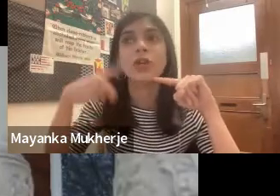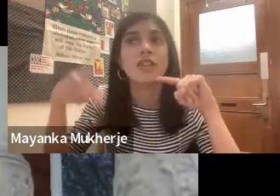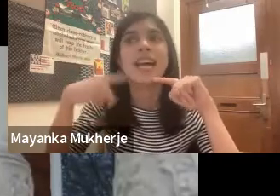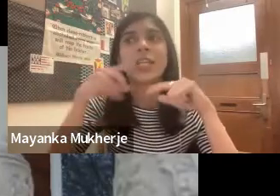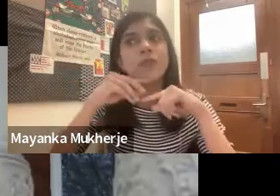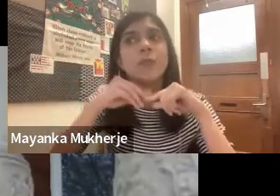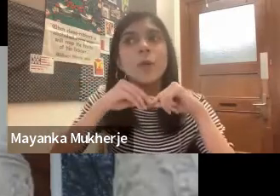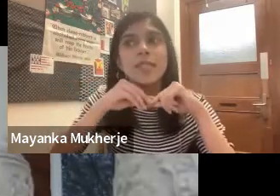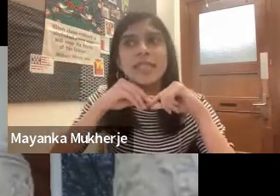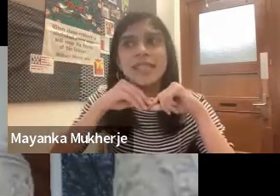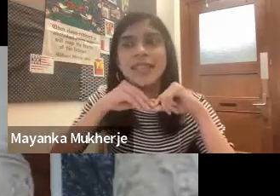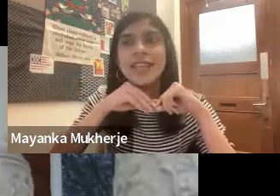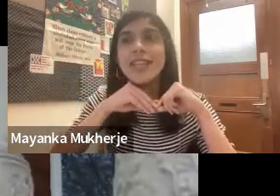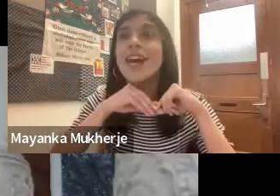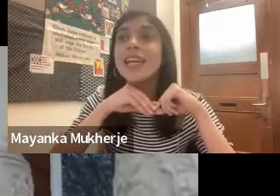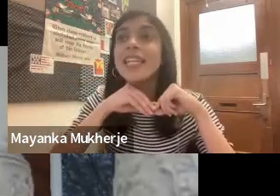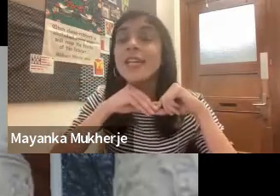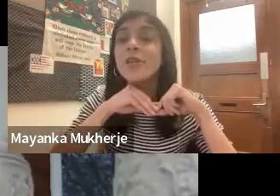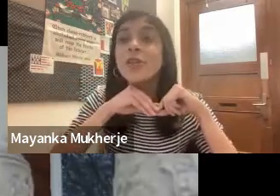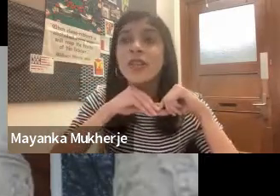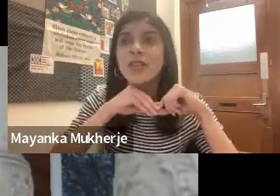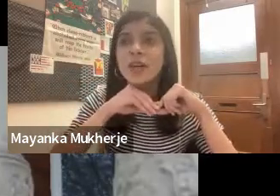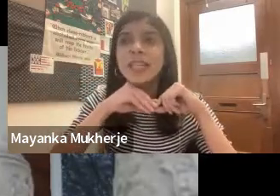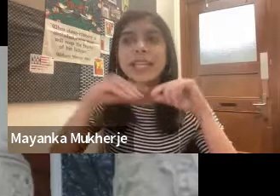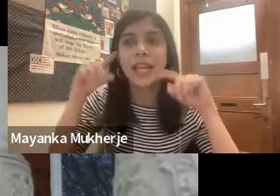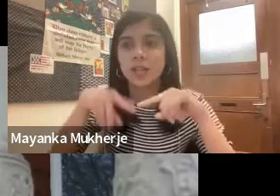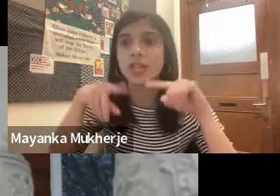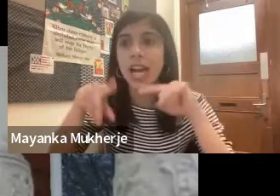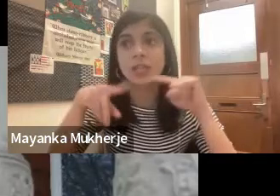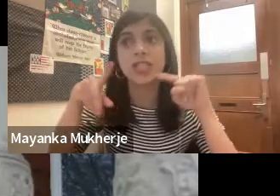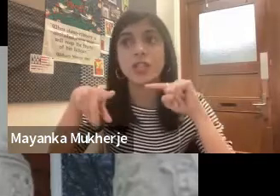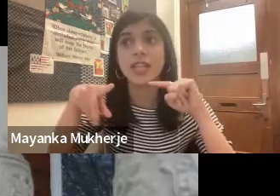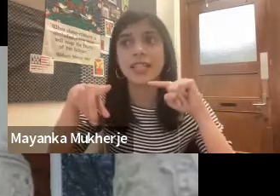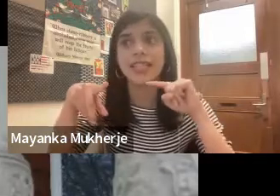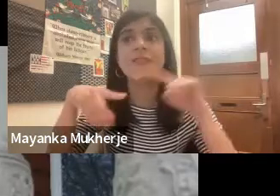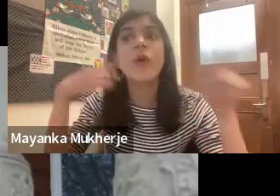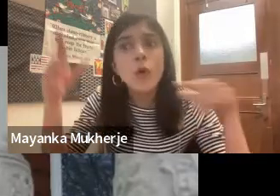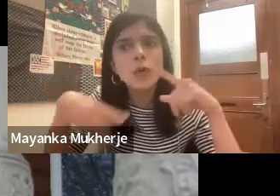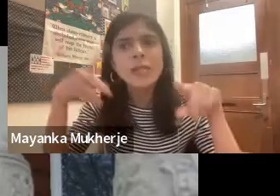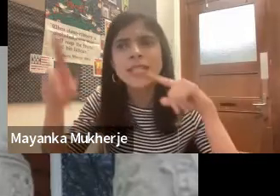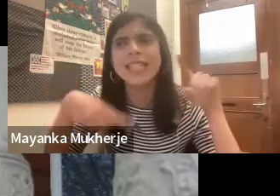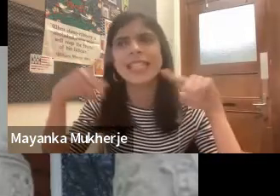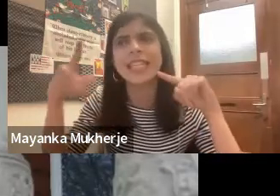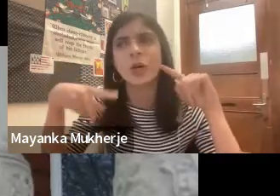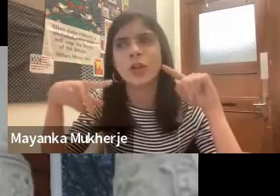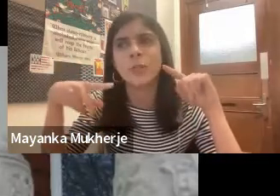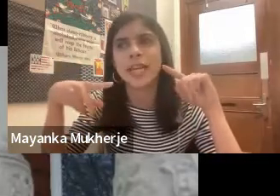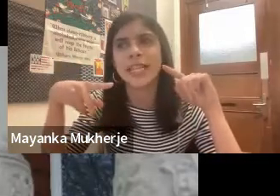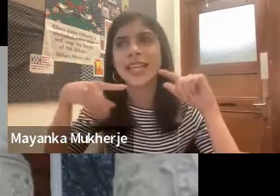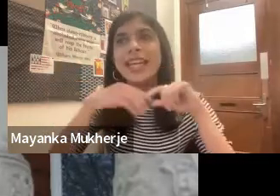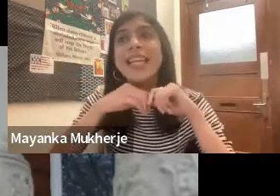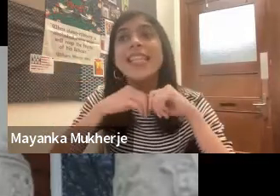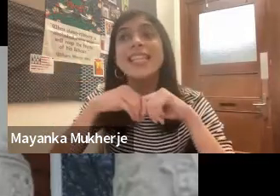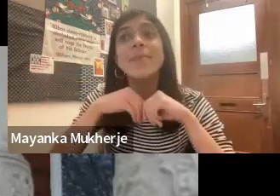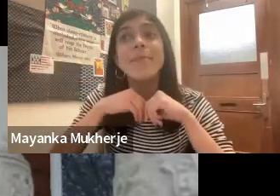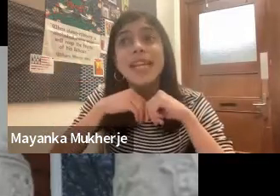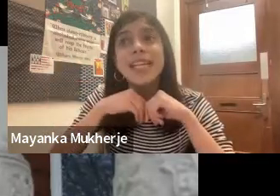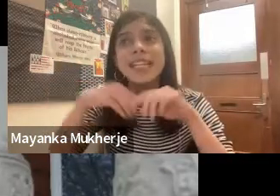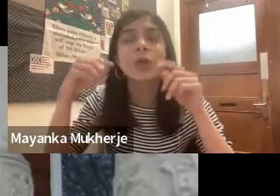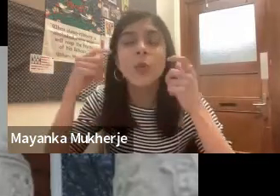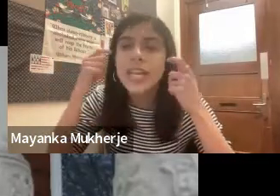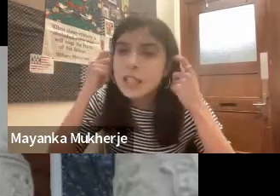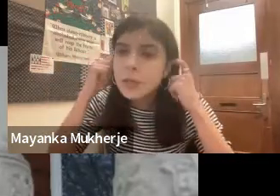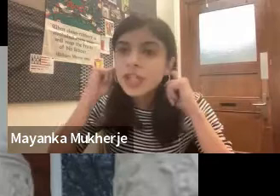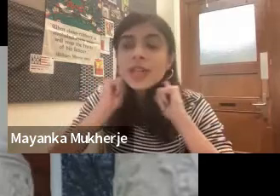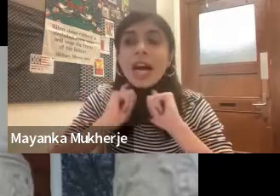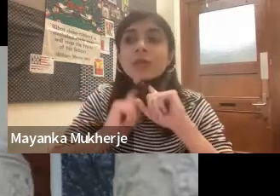the historical value of the properties. The architect also confirmed that luxury houses in Chelsea have always been seasonally occupied, and this is embedded